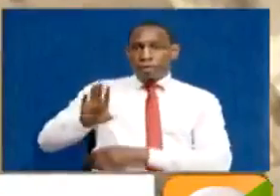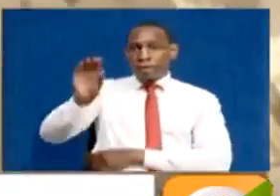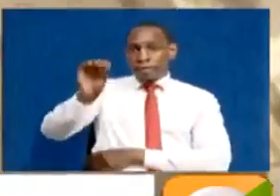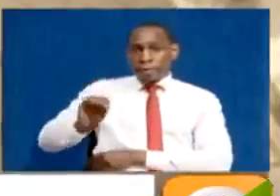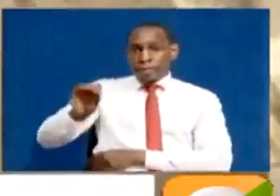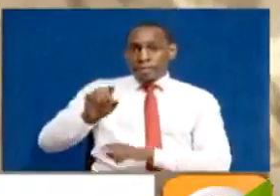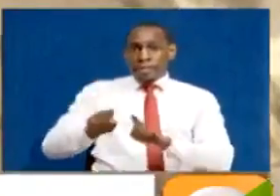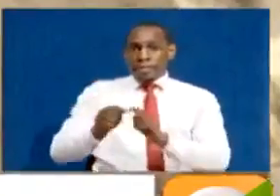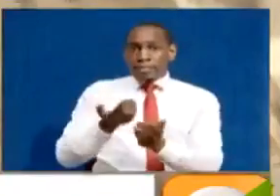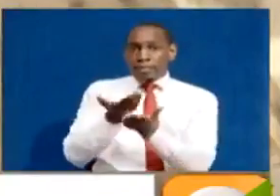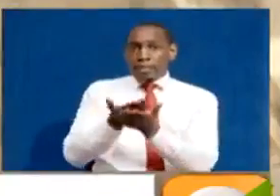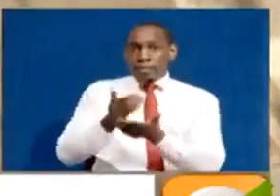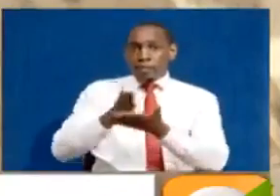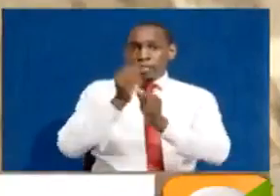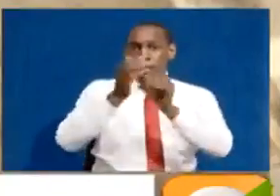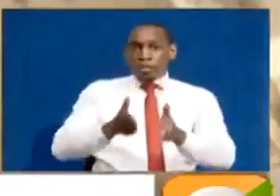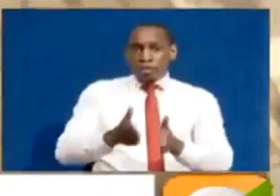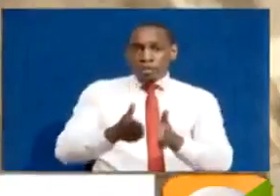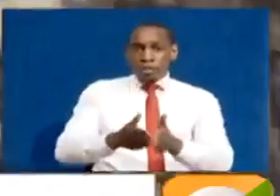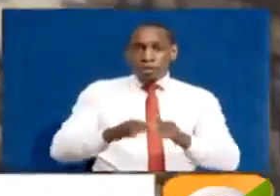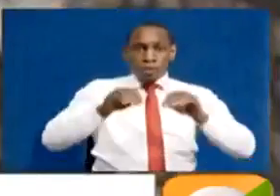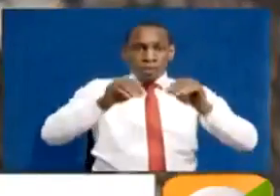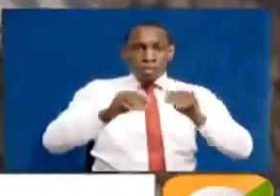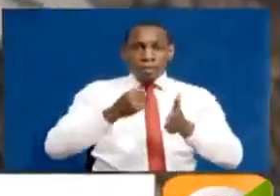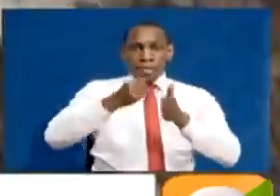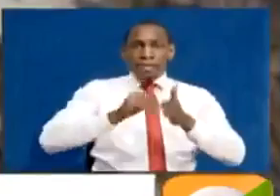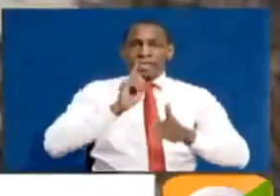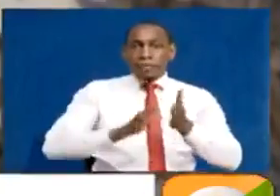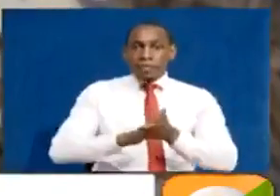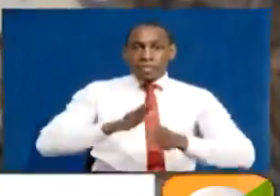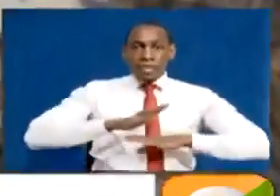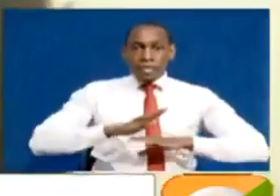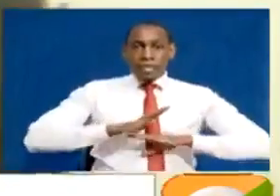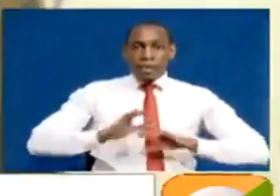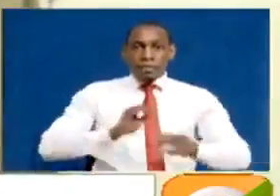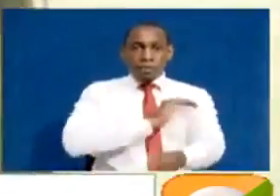25%, which was tabled by some stakeholders in the cement industry, citing the sufficient capacity to supply.